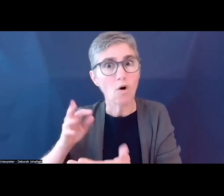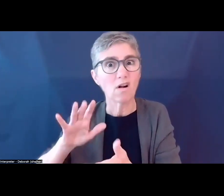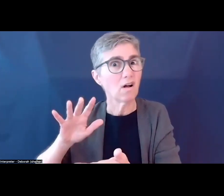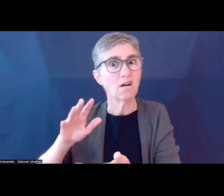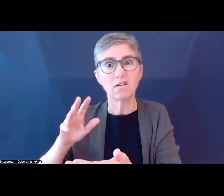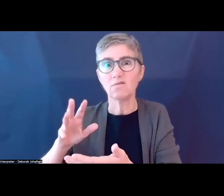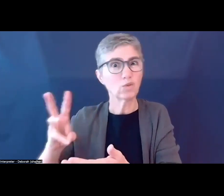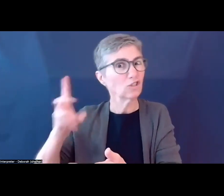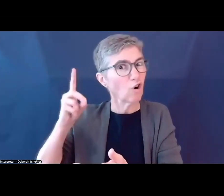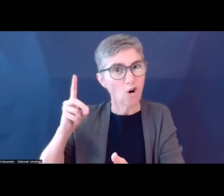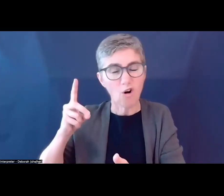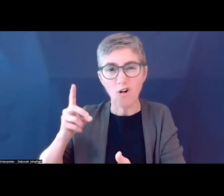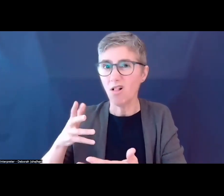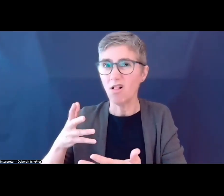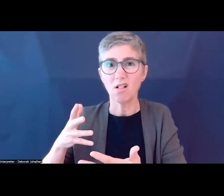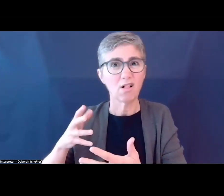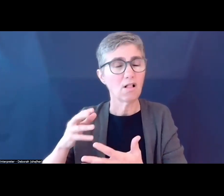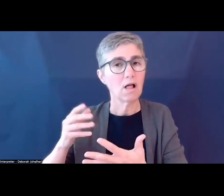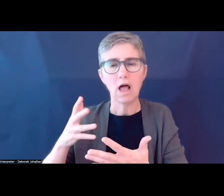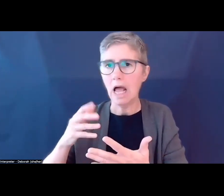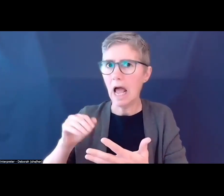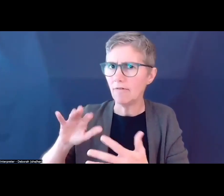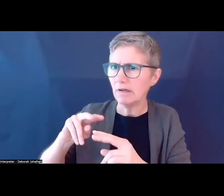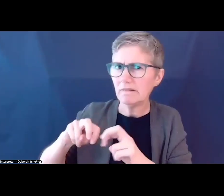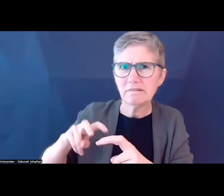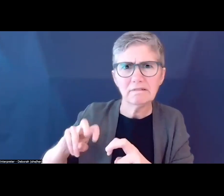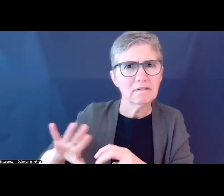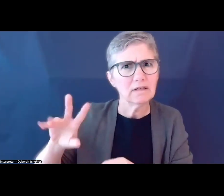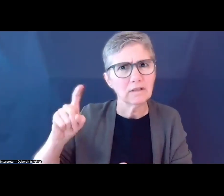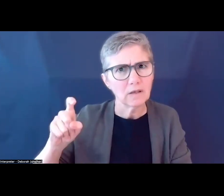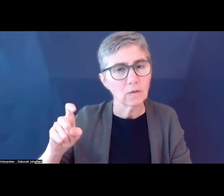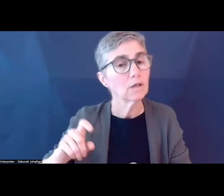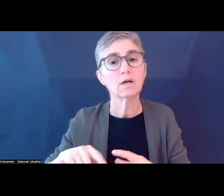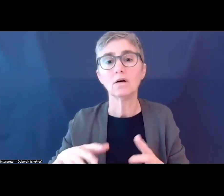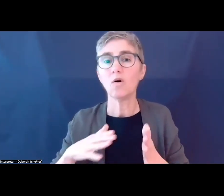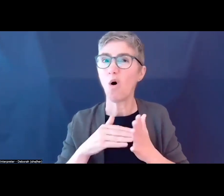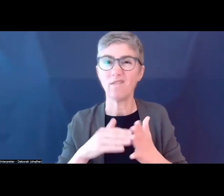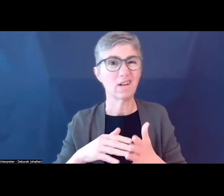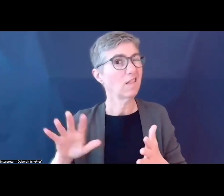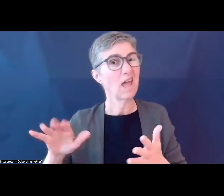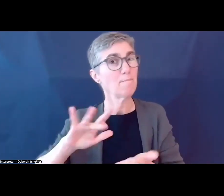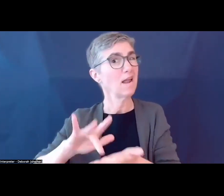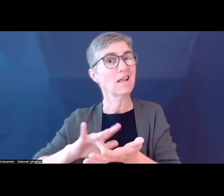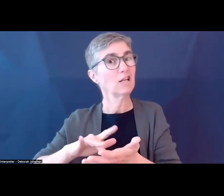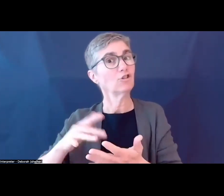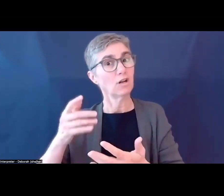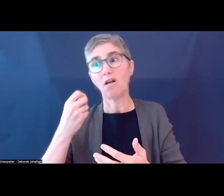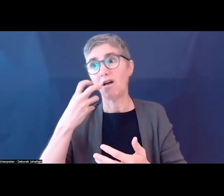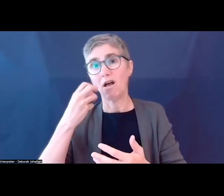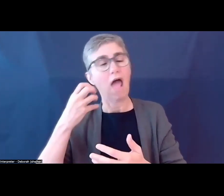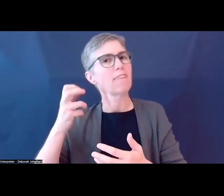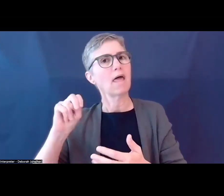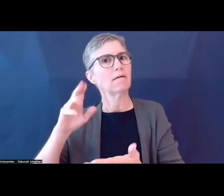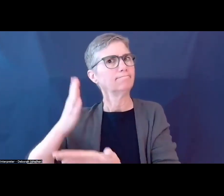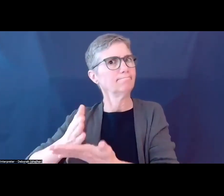of dual diagnosis in the community, and a lot of them have been not adherent to their medications. And these are